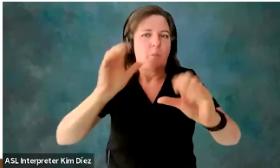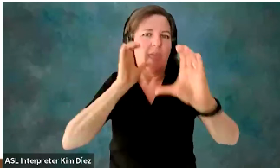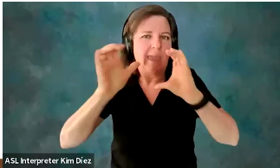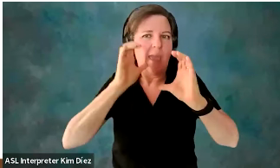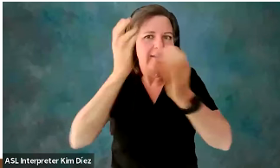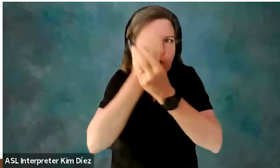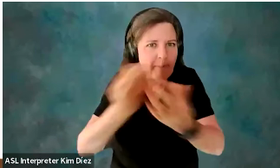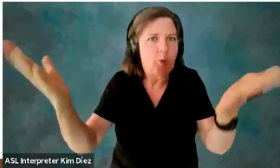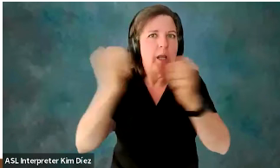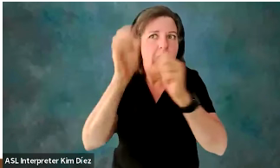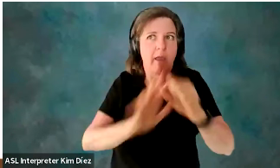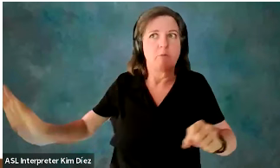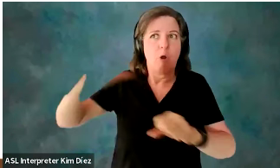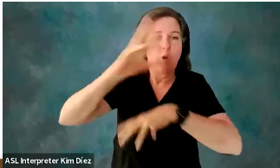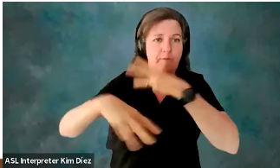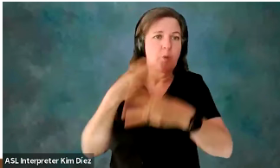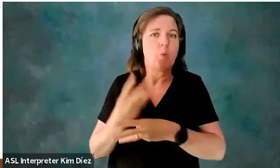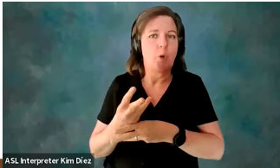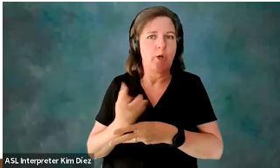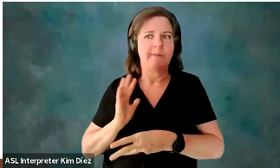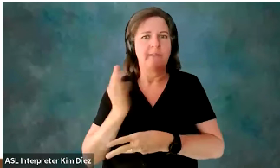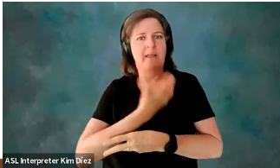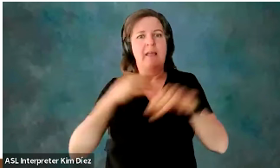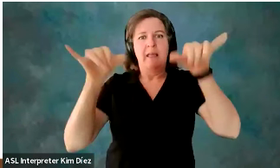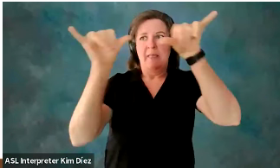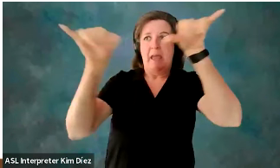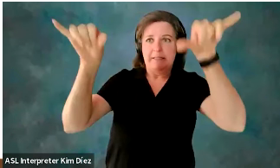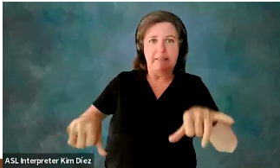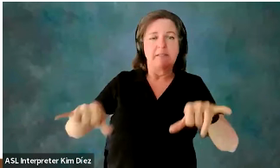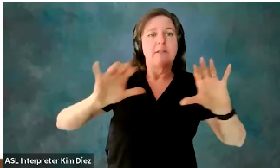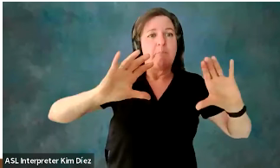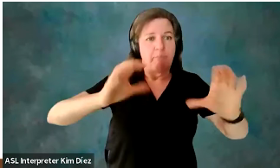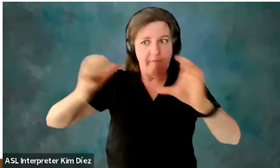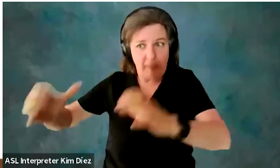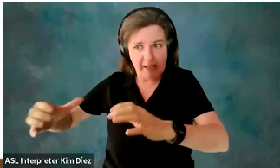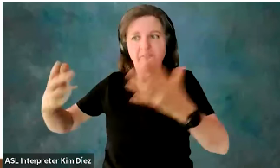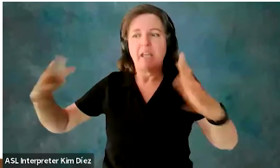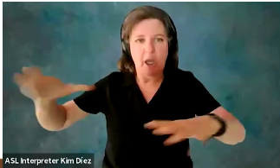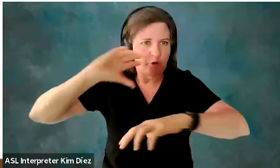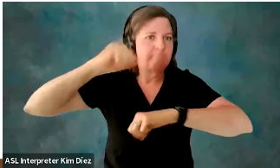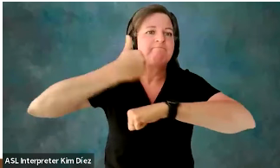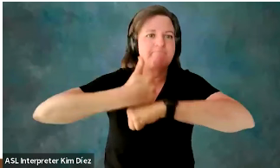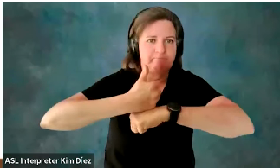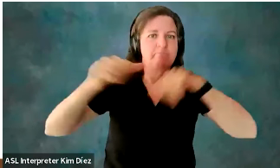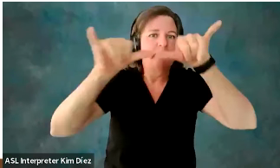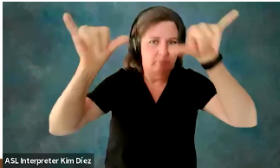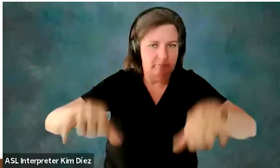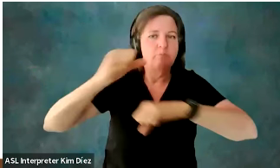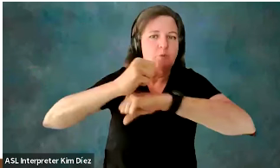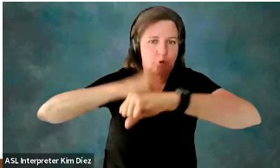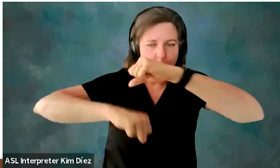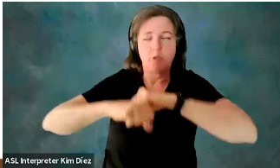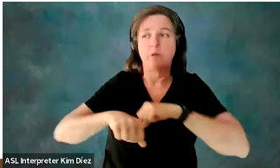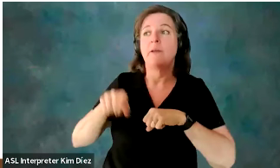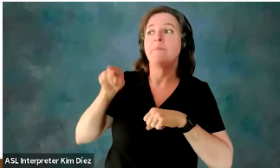throughout the world with a system of soil classification that is ordered and structured. We have the soil